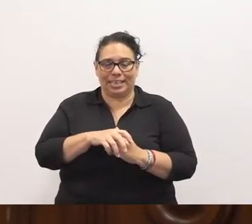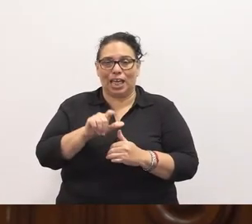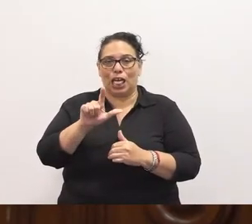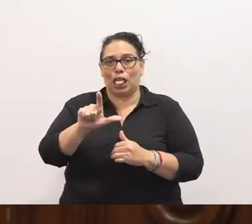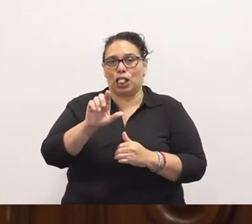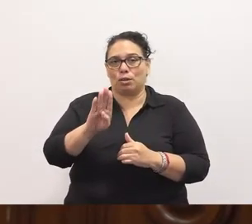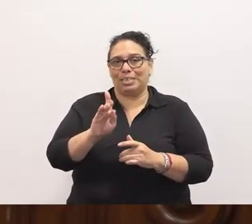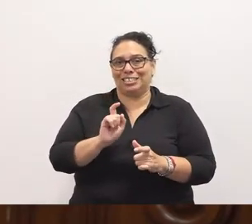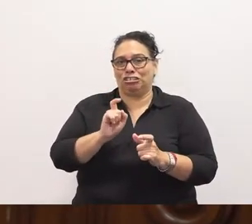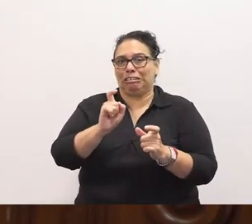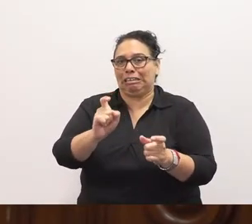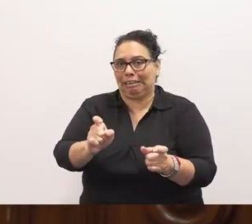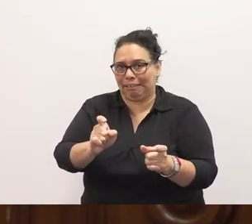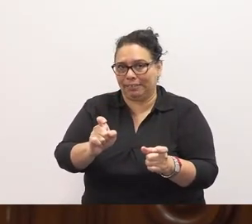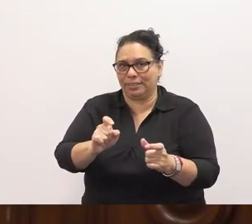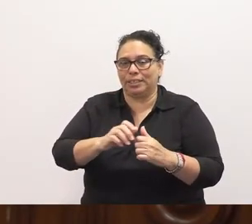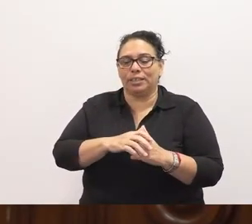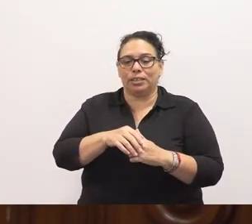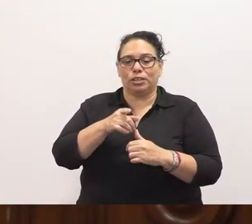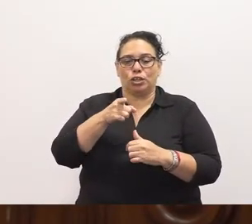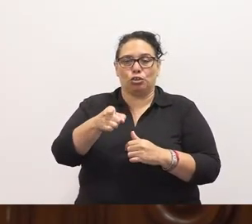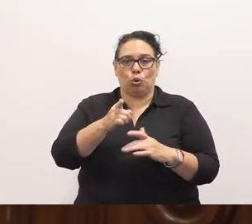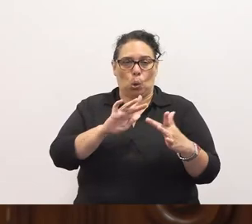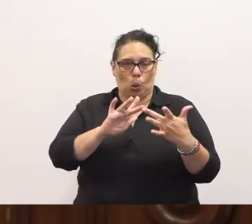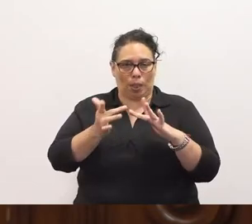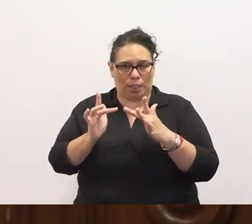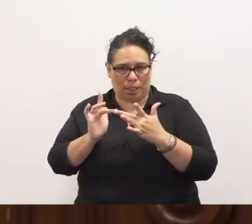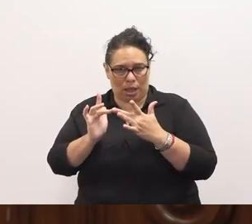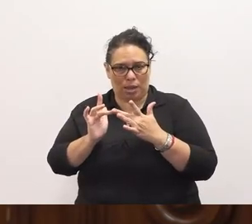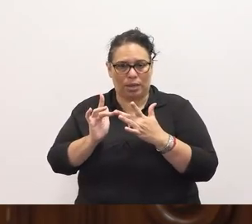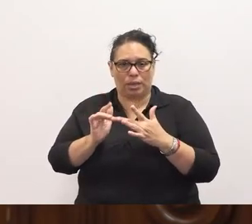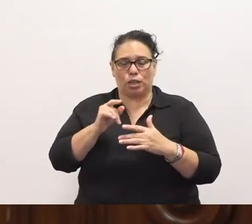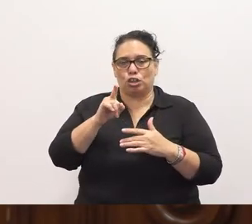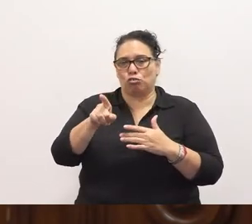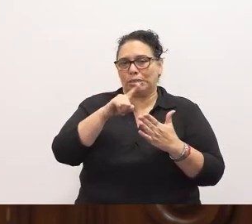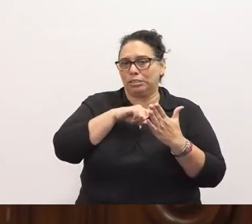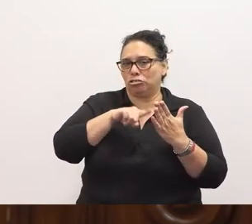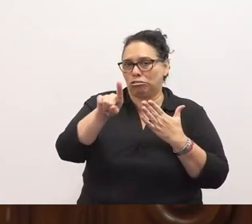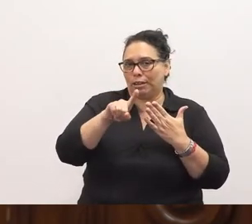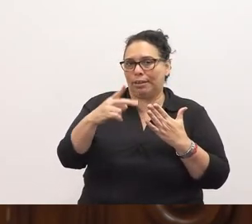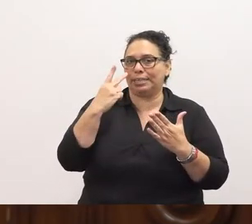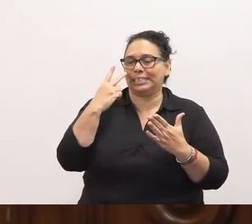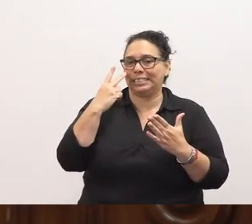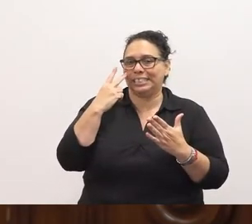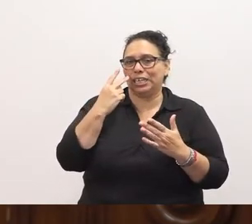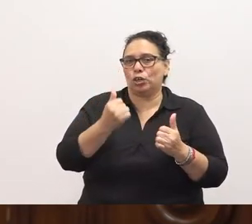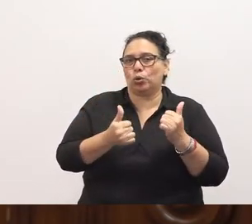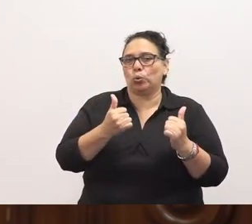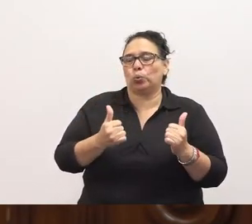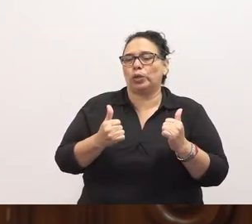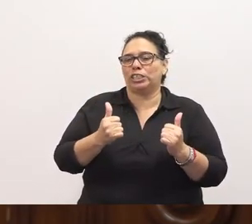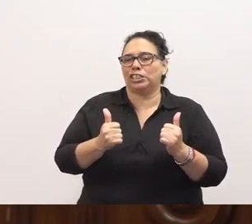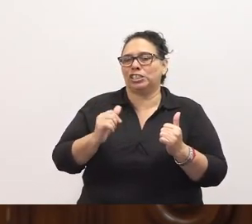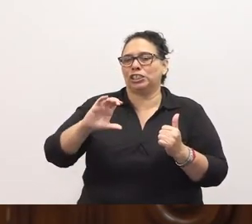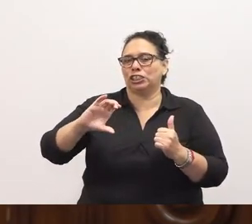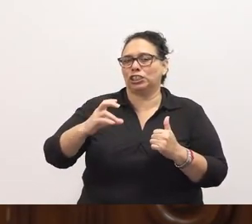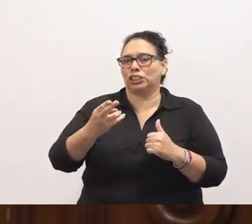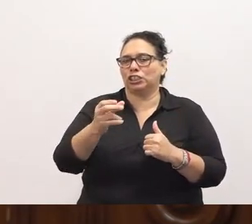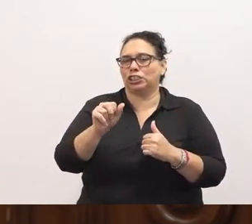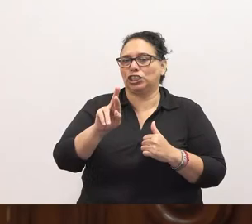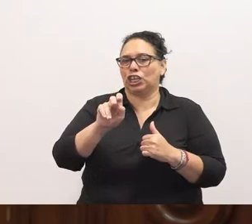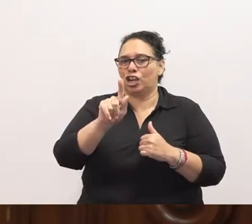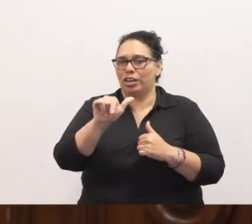Gives, and you can go online and you can check and see what charities you'd like to support. And they have